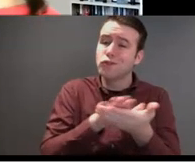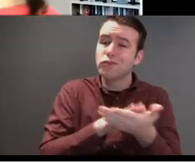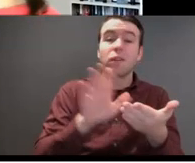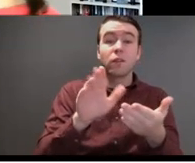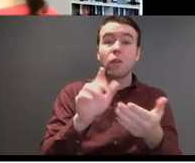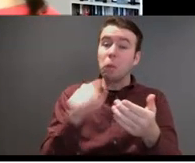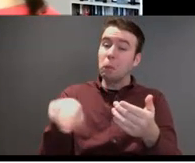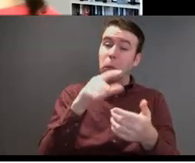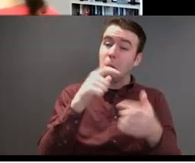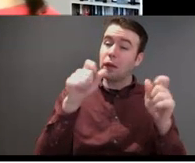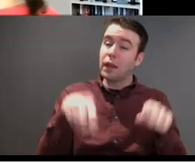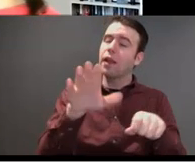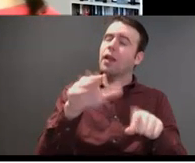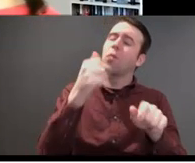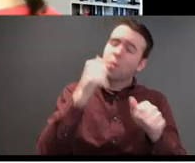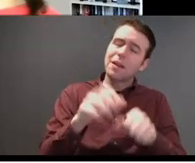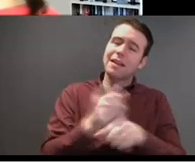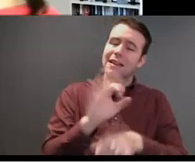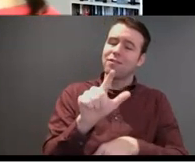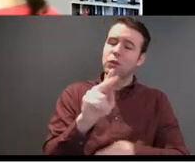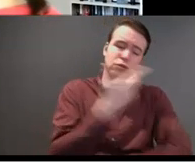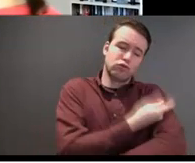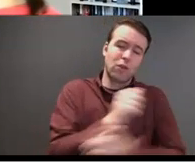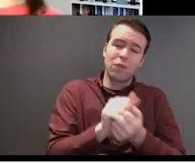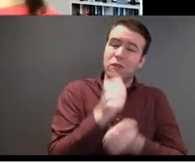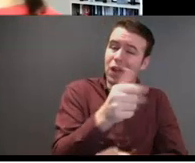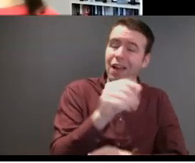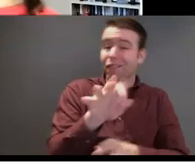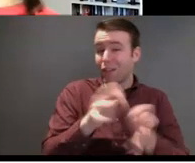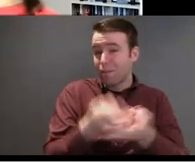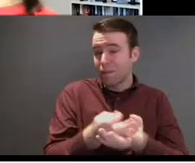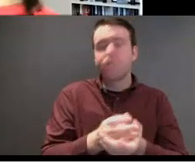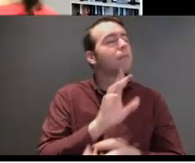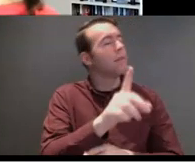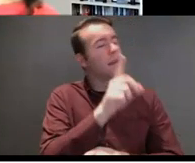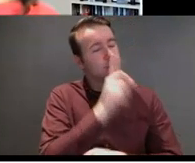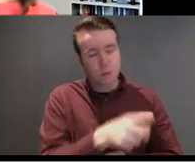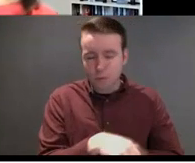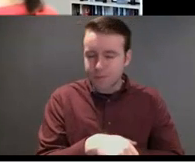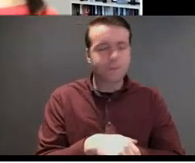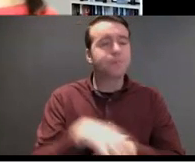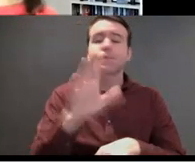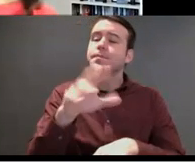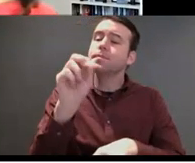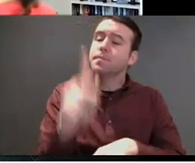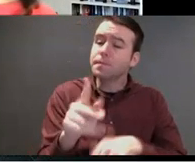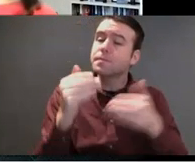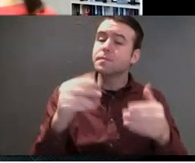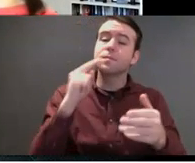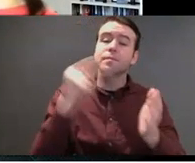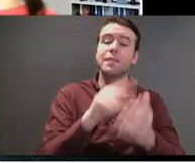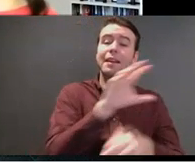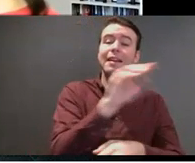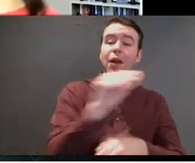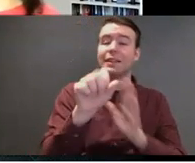who can, remember to get a flu shot for you and your family. Absolutely. All right, let's go to the county and